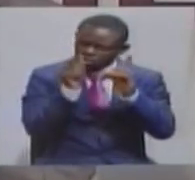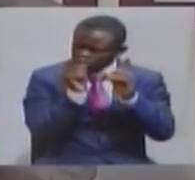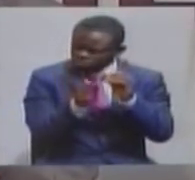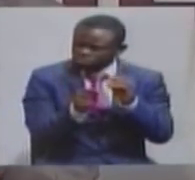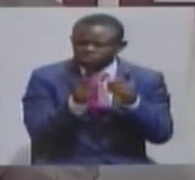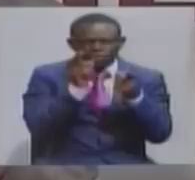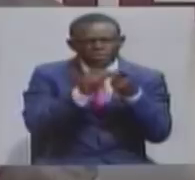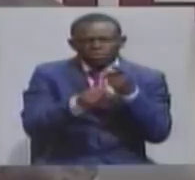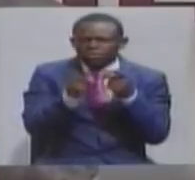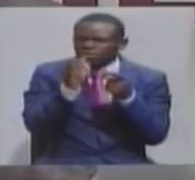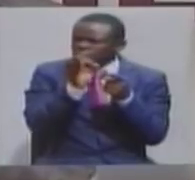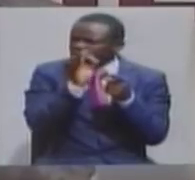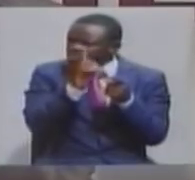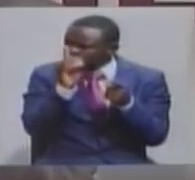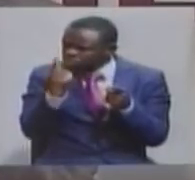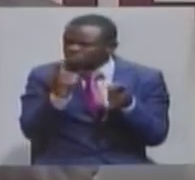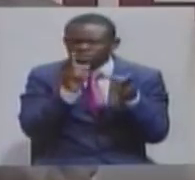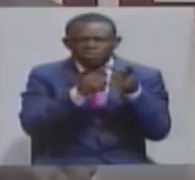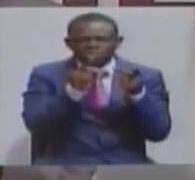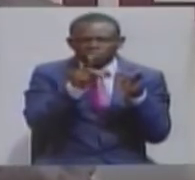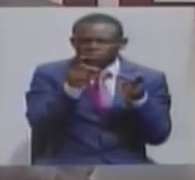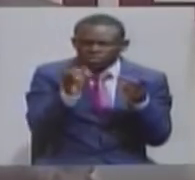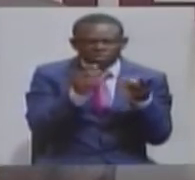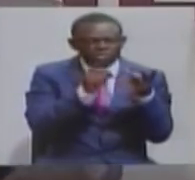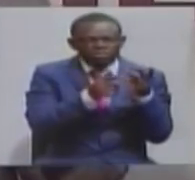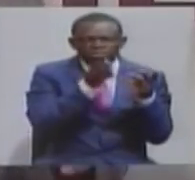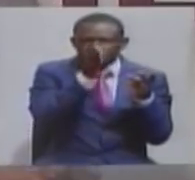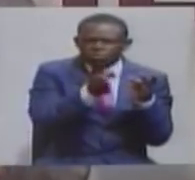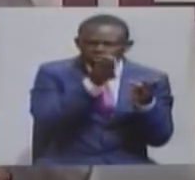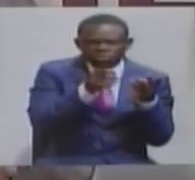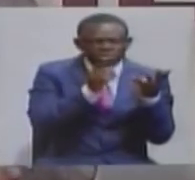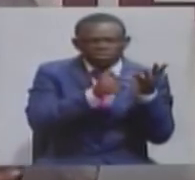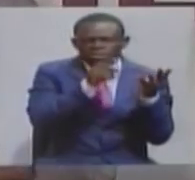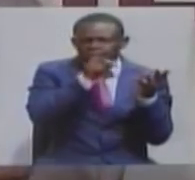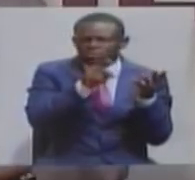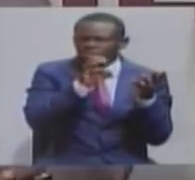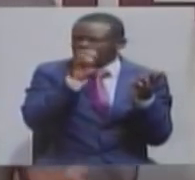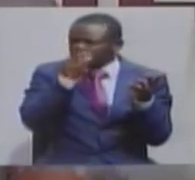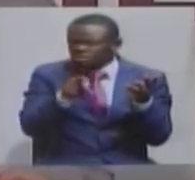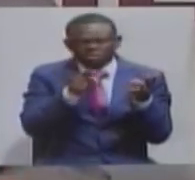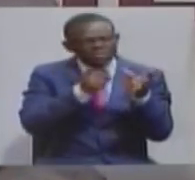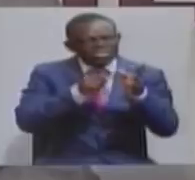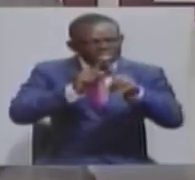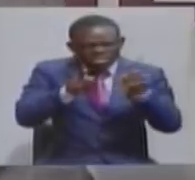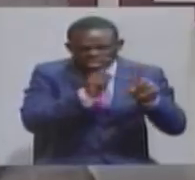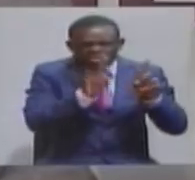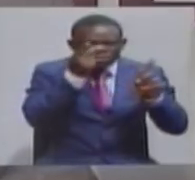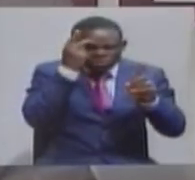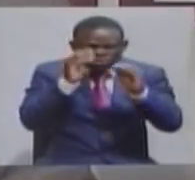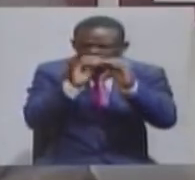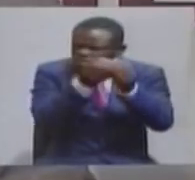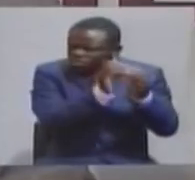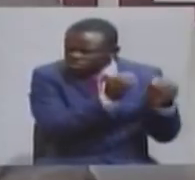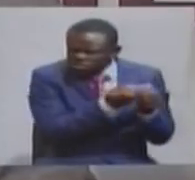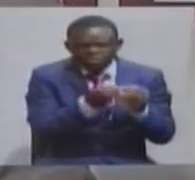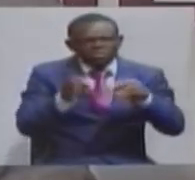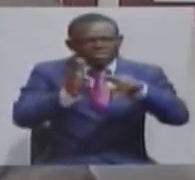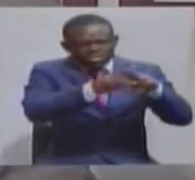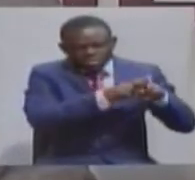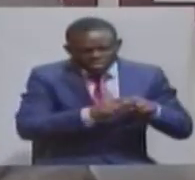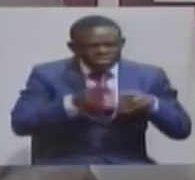PF, PEP, and so on and so forth, all these political parties came together to discuss the political